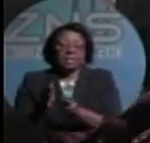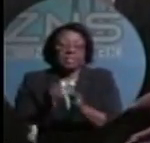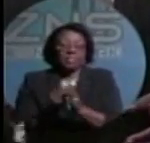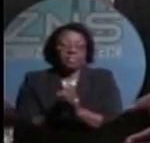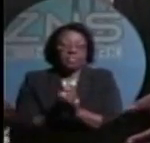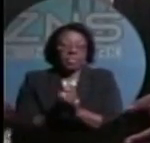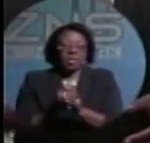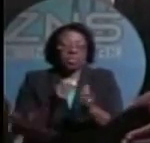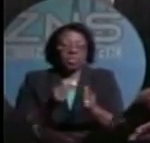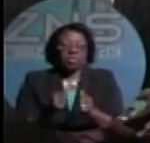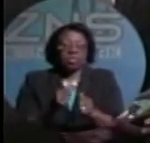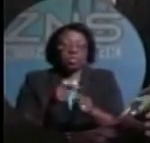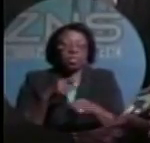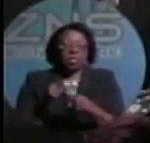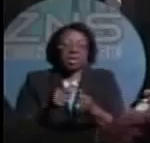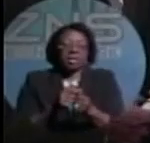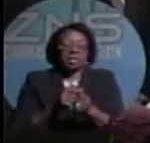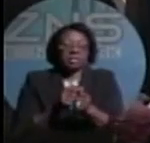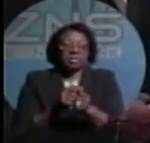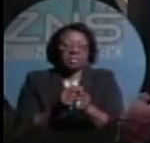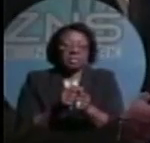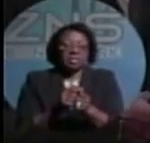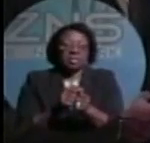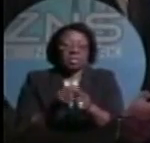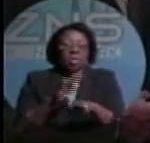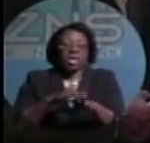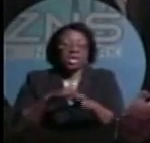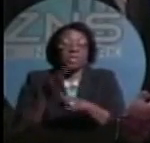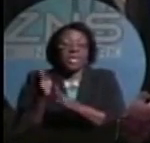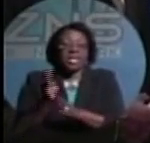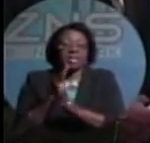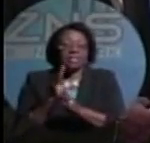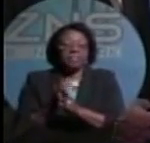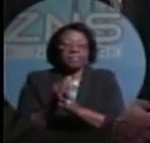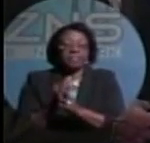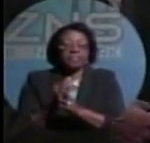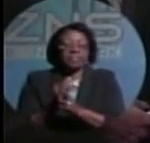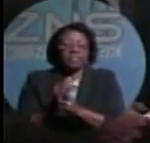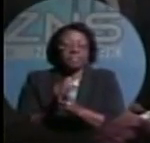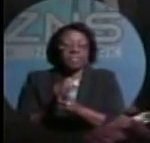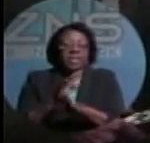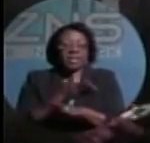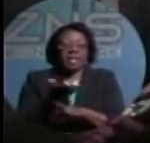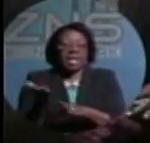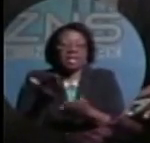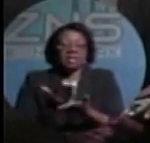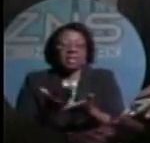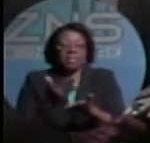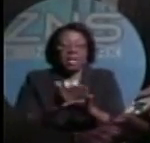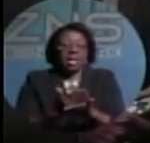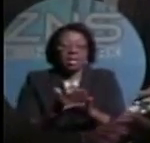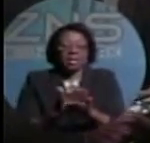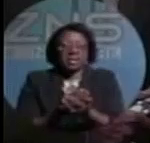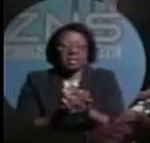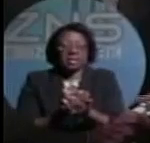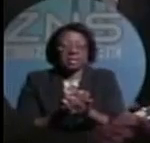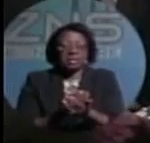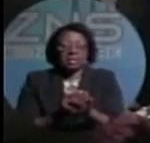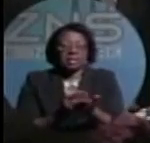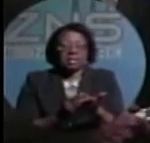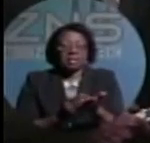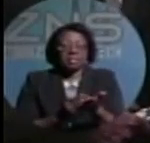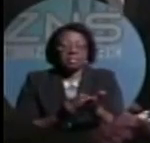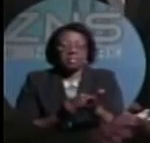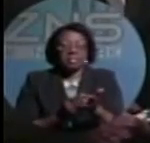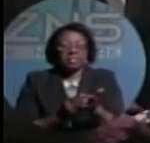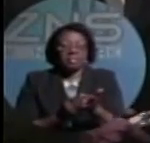hour, which were recorded in both Kingston, Jamaica, and Montego Bay as well. But there are some pockets of that 80-mile-per-hour winds which we